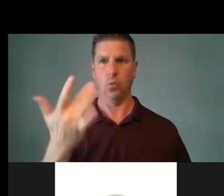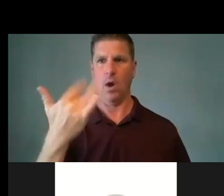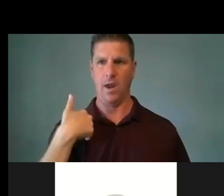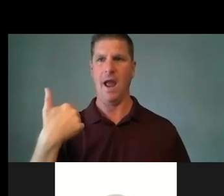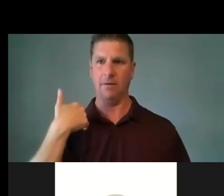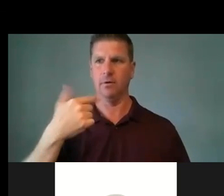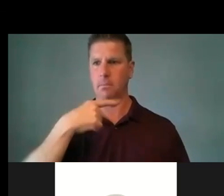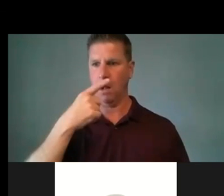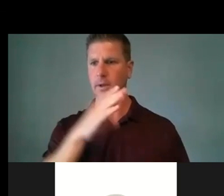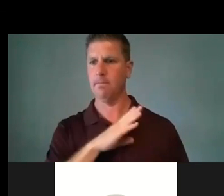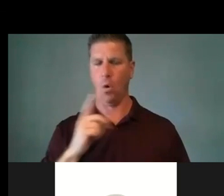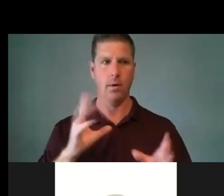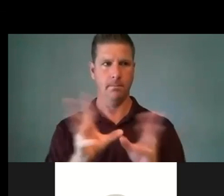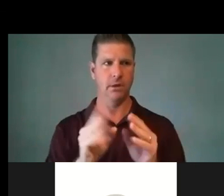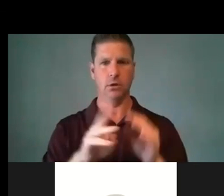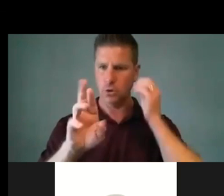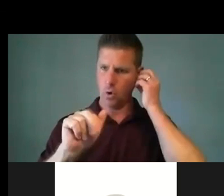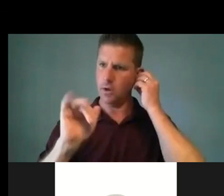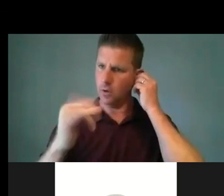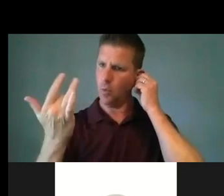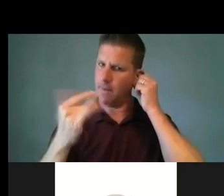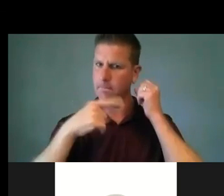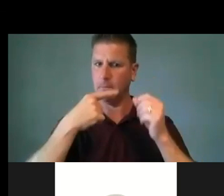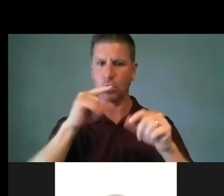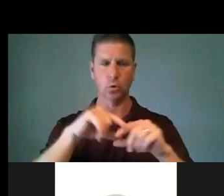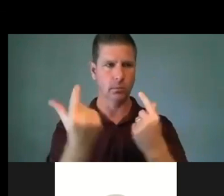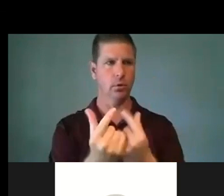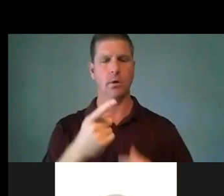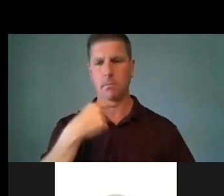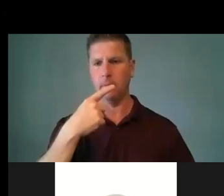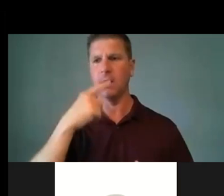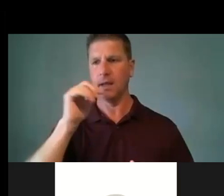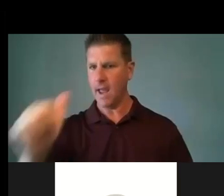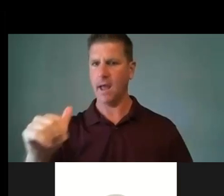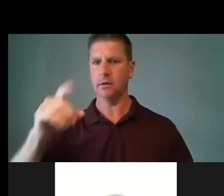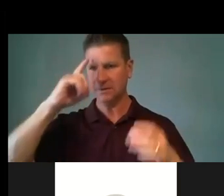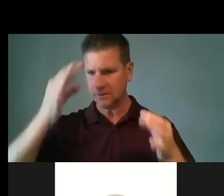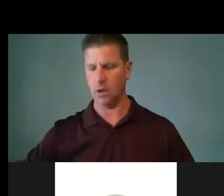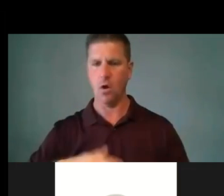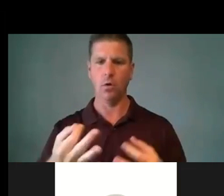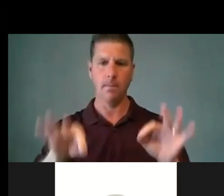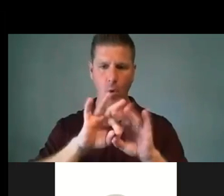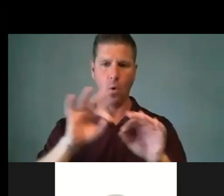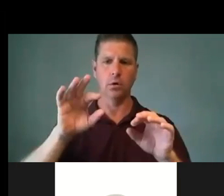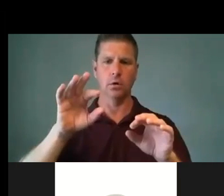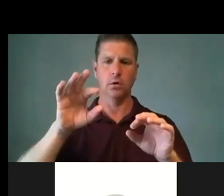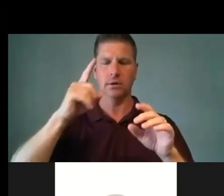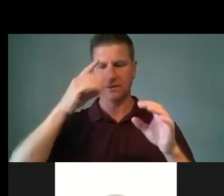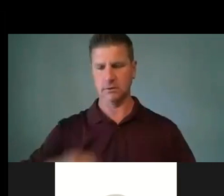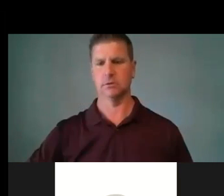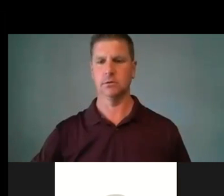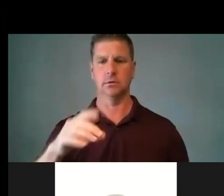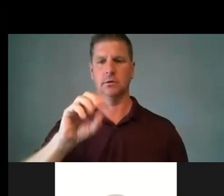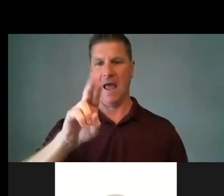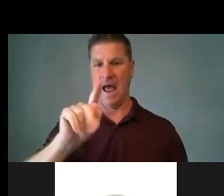board meetings, why the URA is a public entity, is so that, the public can weigh in on important decisions like this and shape the outcome. The outcome of